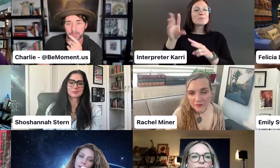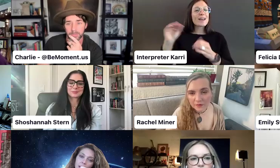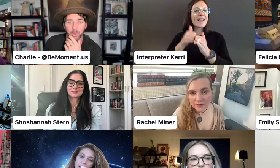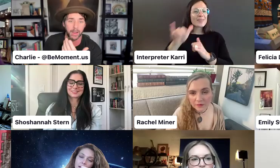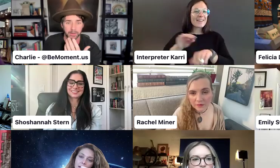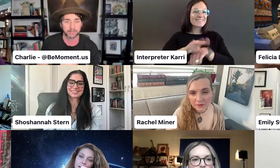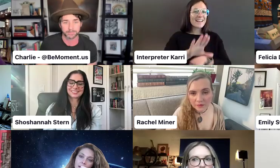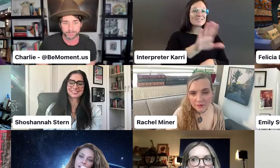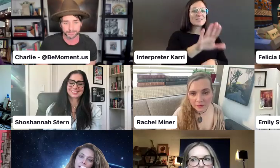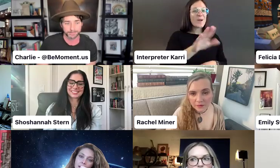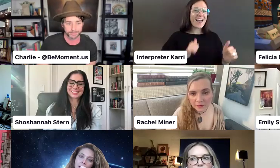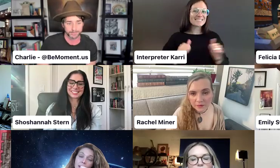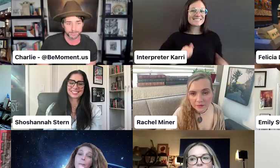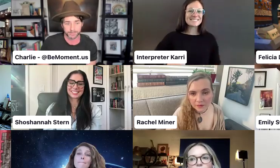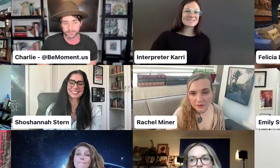your acting?